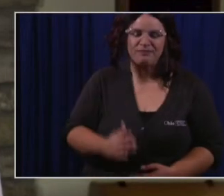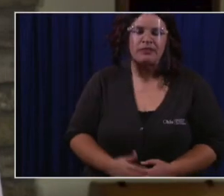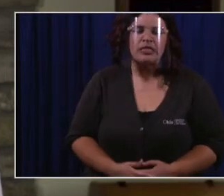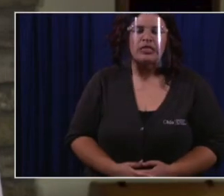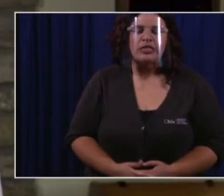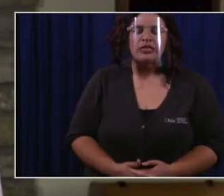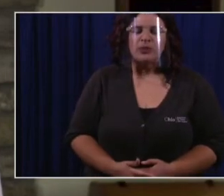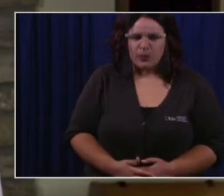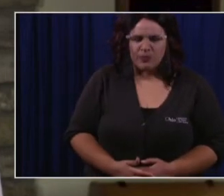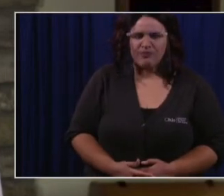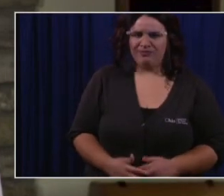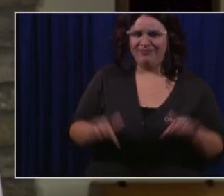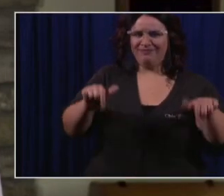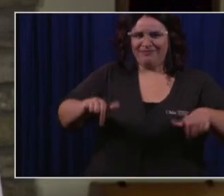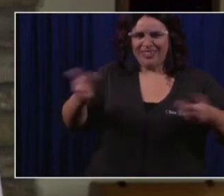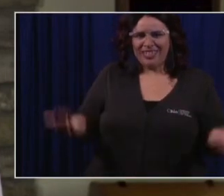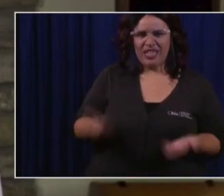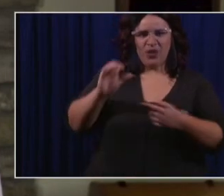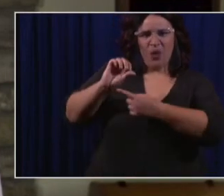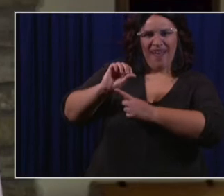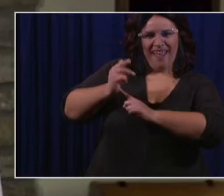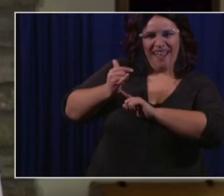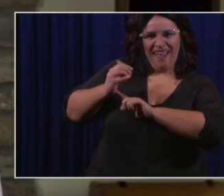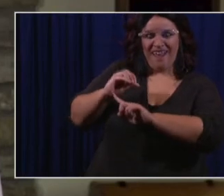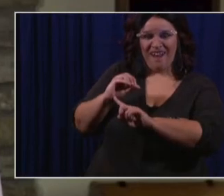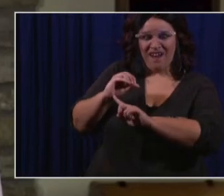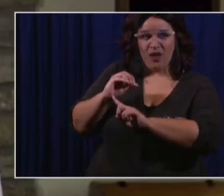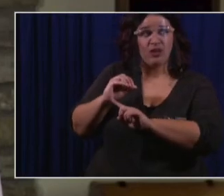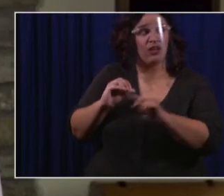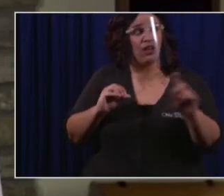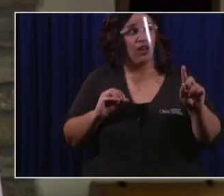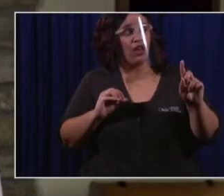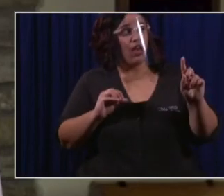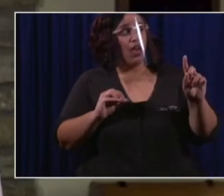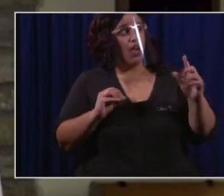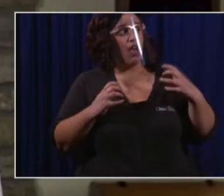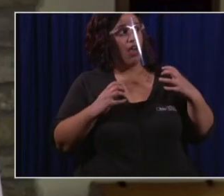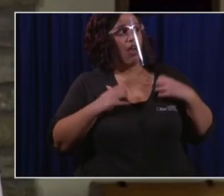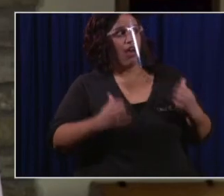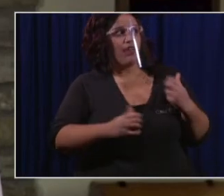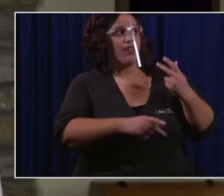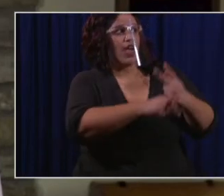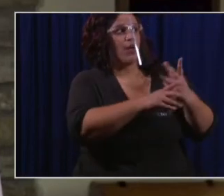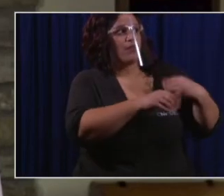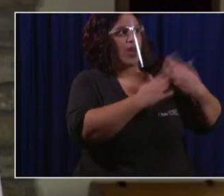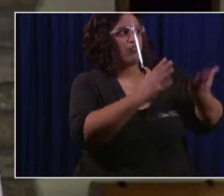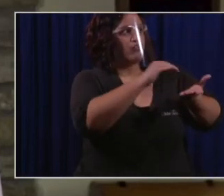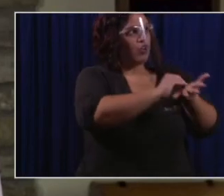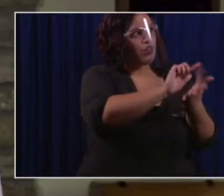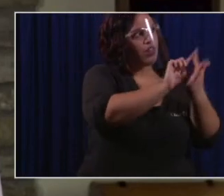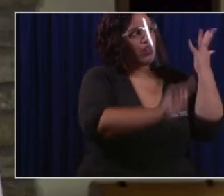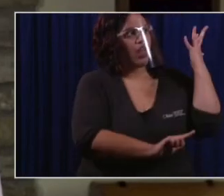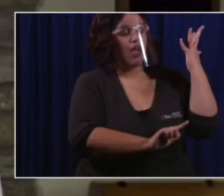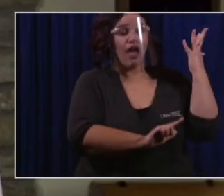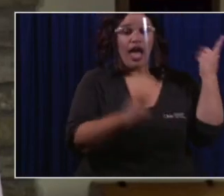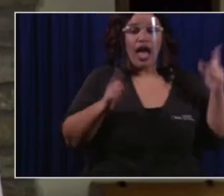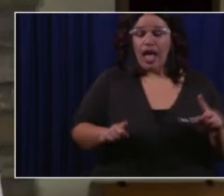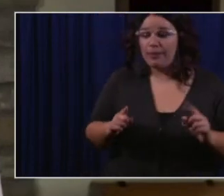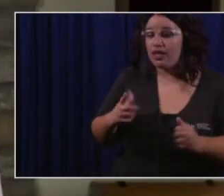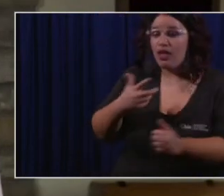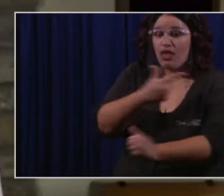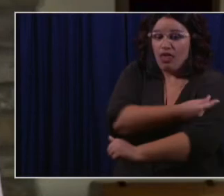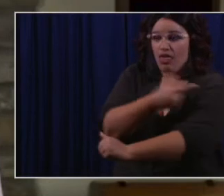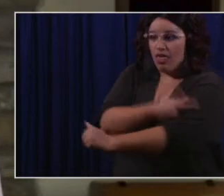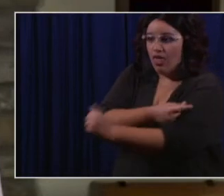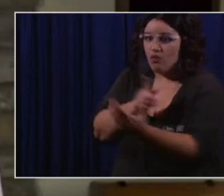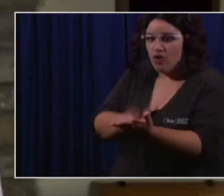Ohio doesn't require healthcare providers to report specific vaccinations to the state. And I'm wondering if you think